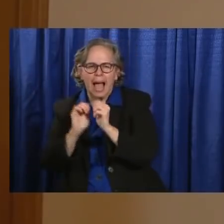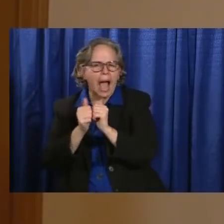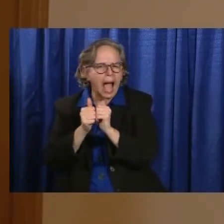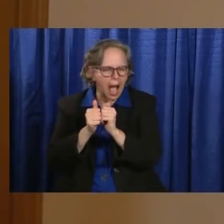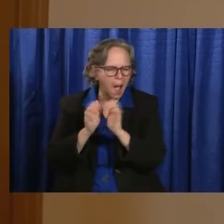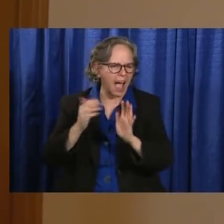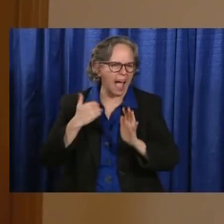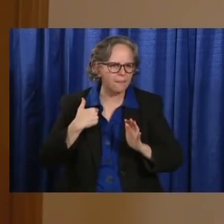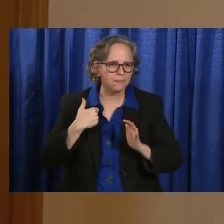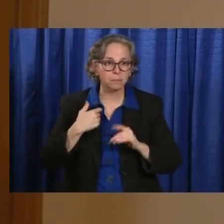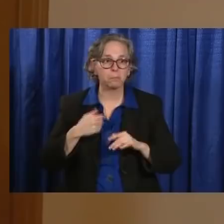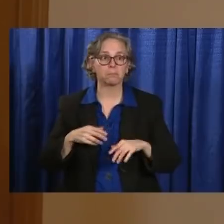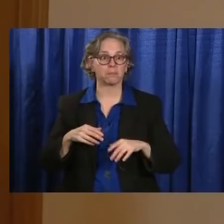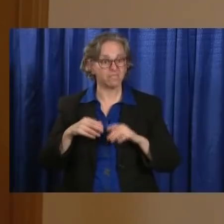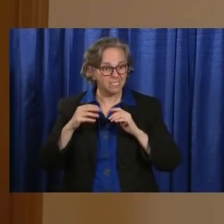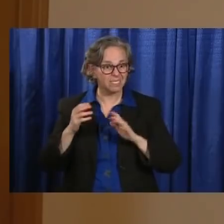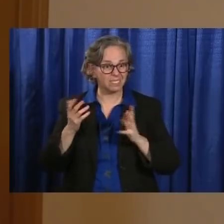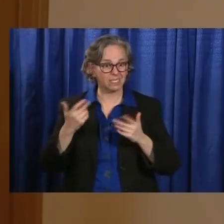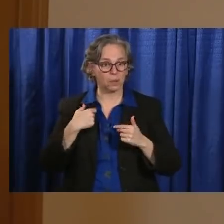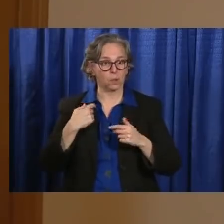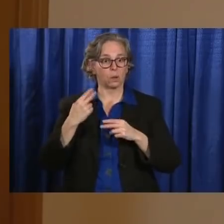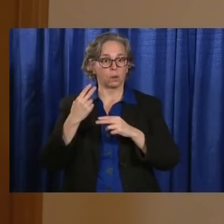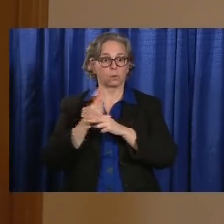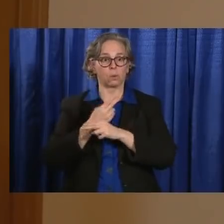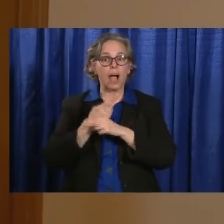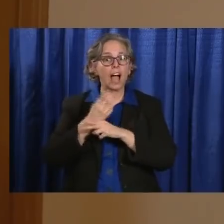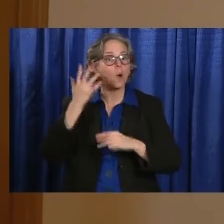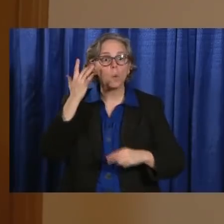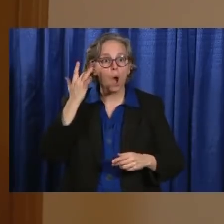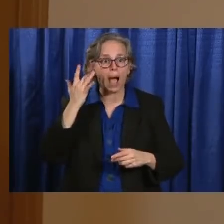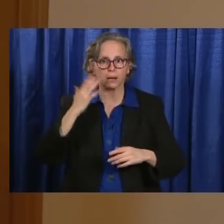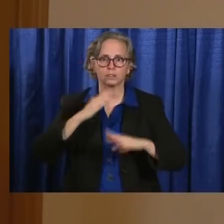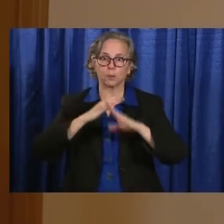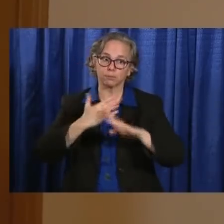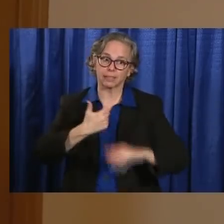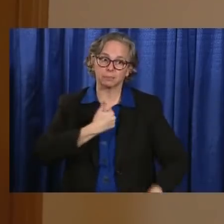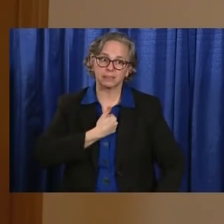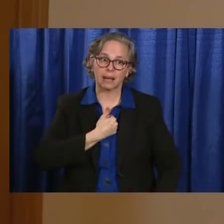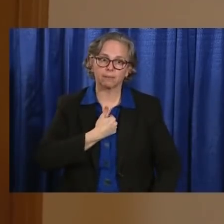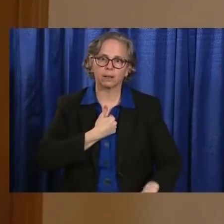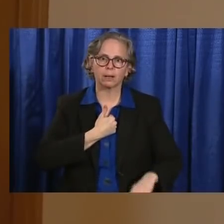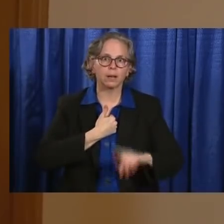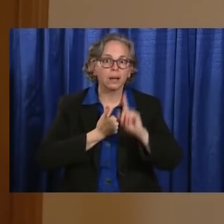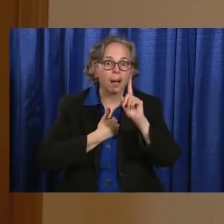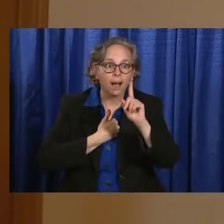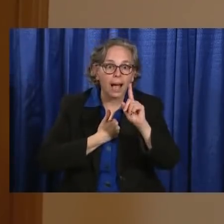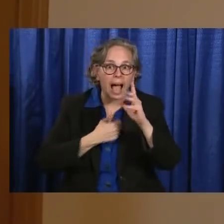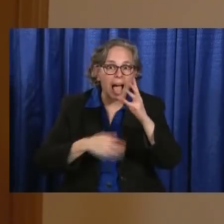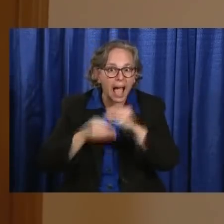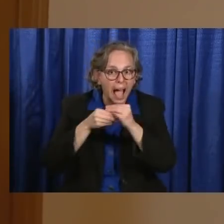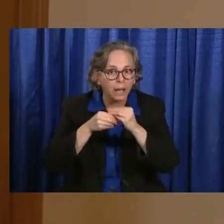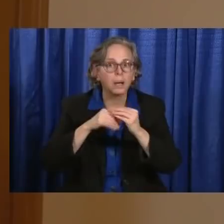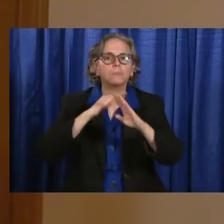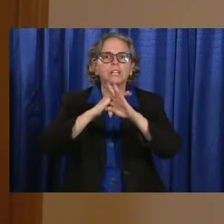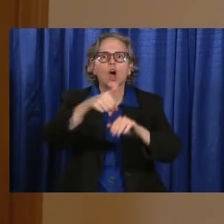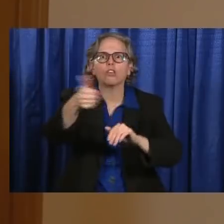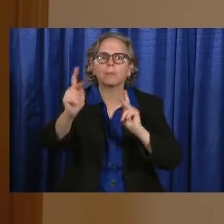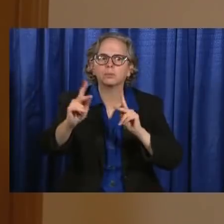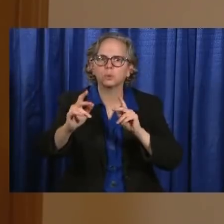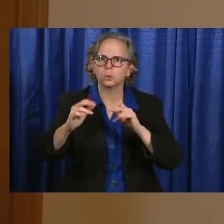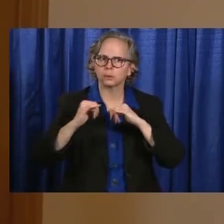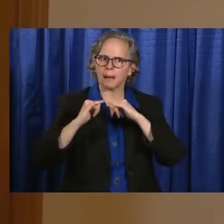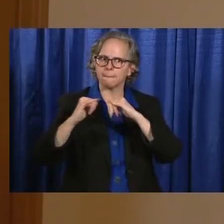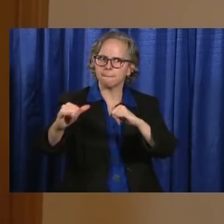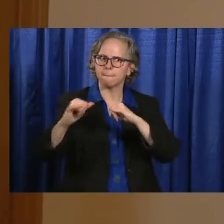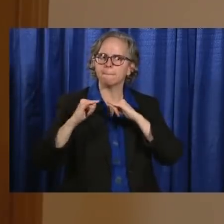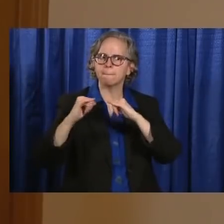wear to protect other people, knowing that many of us are asymptomatic. Dr. Redfield from the CDC has